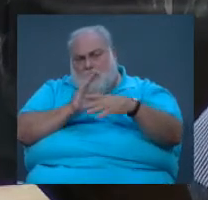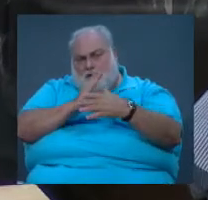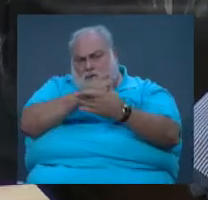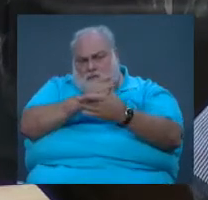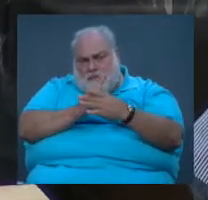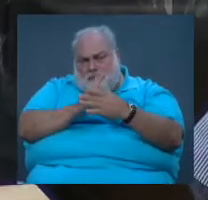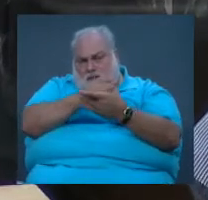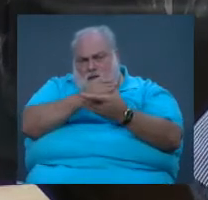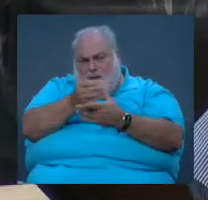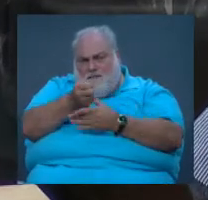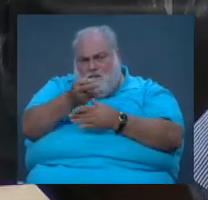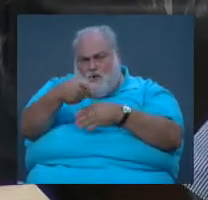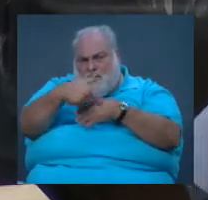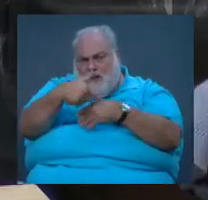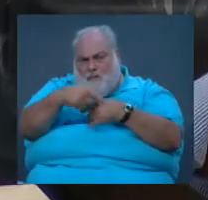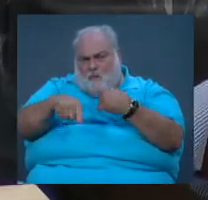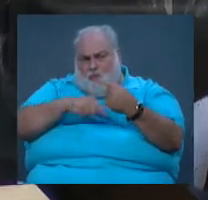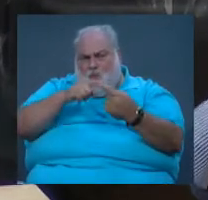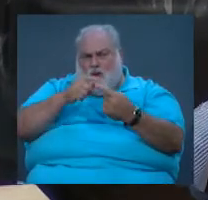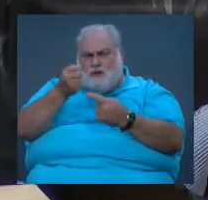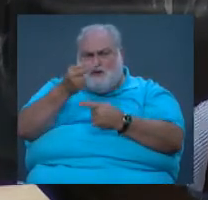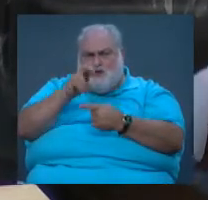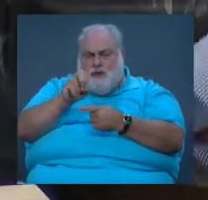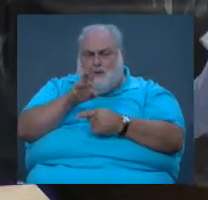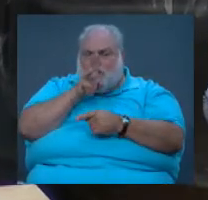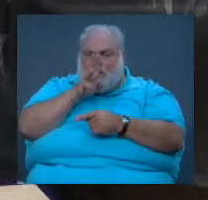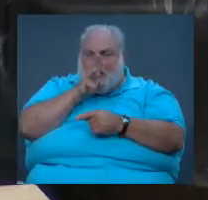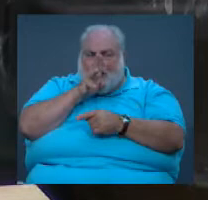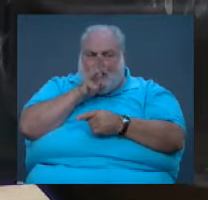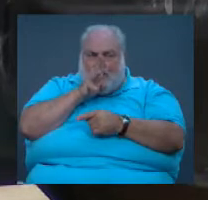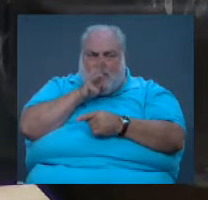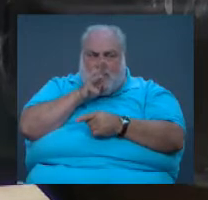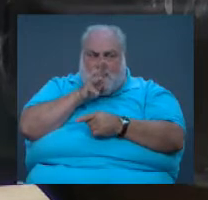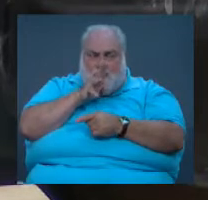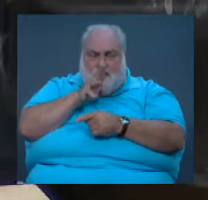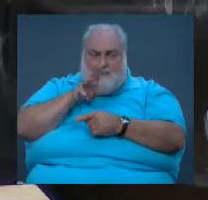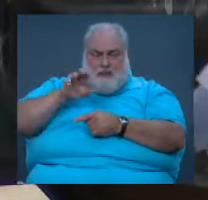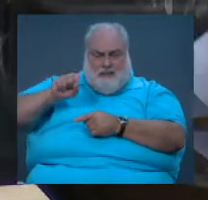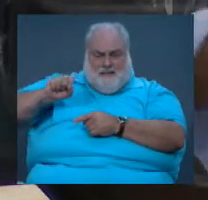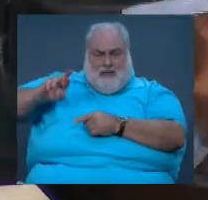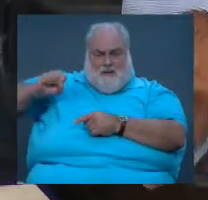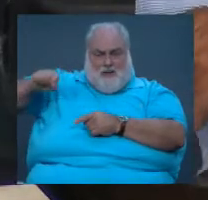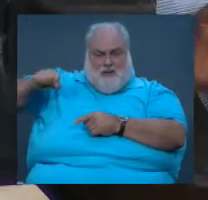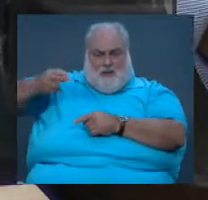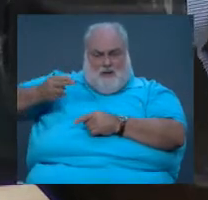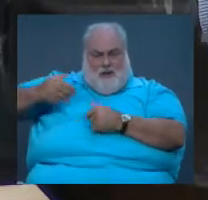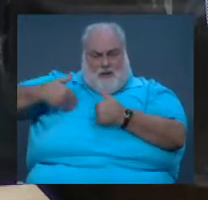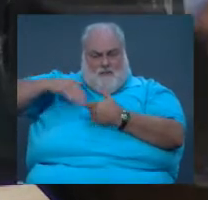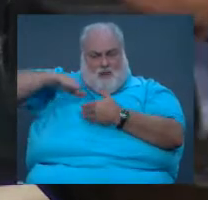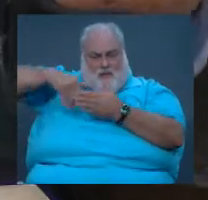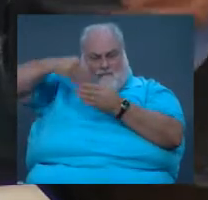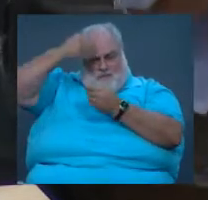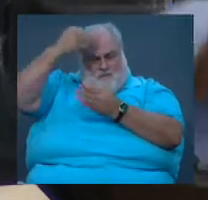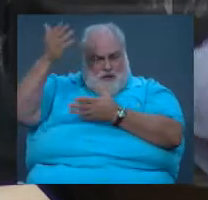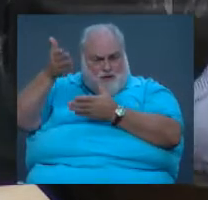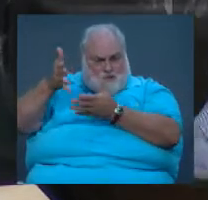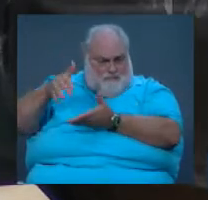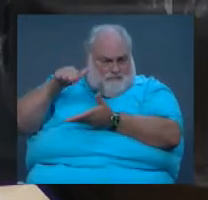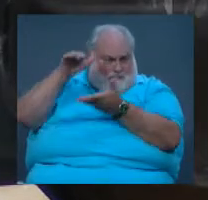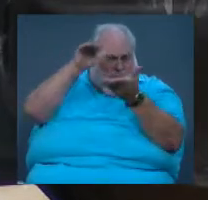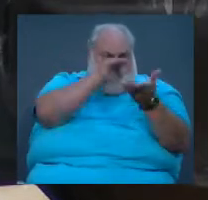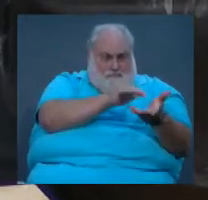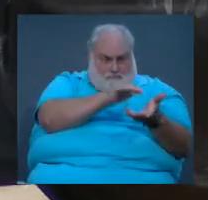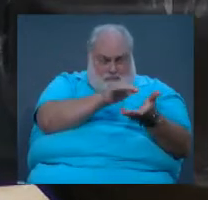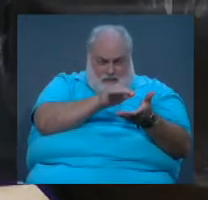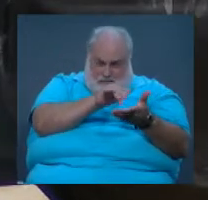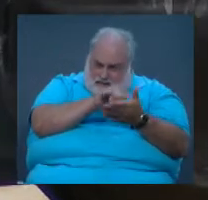interjected a couple of times when Joan was talking as if Sarah will have all of this information that she's asking for all of us. Am